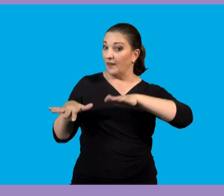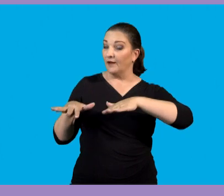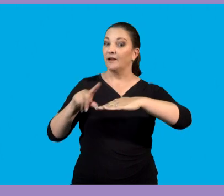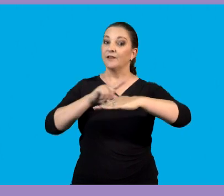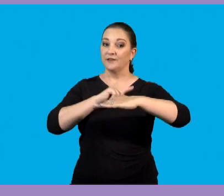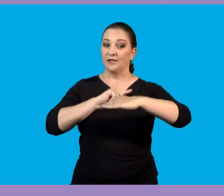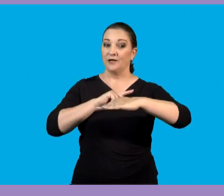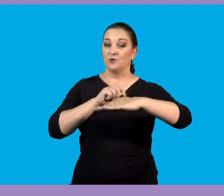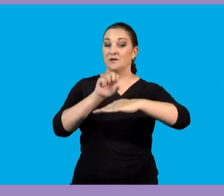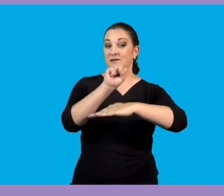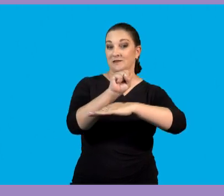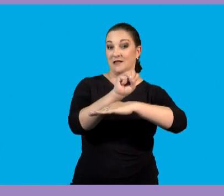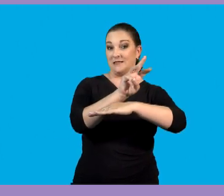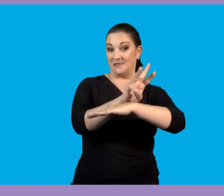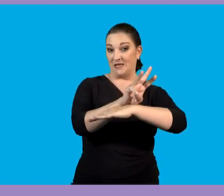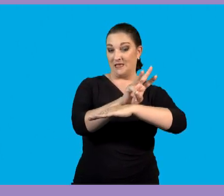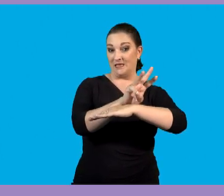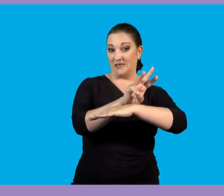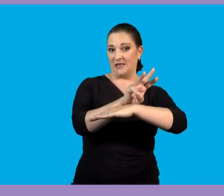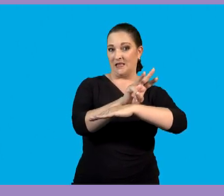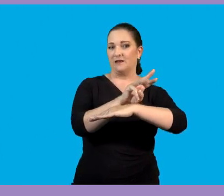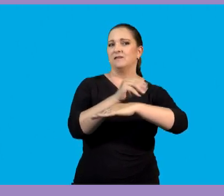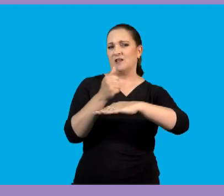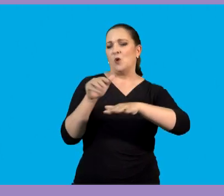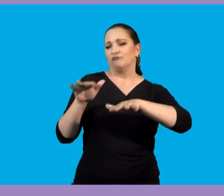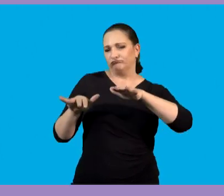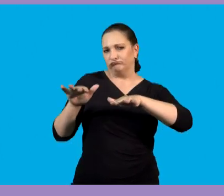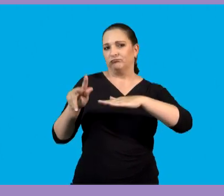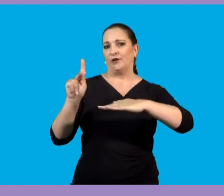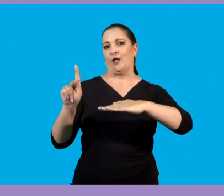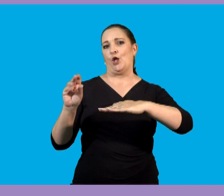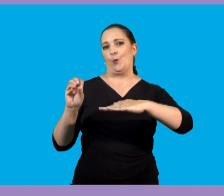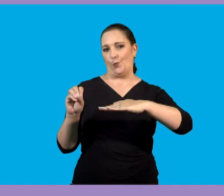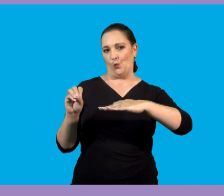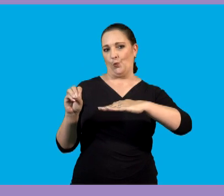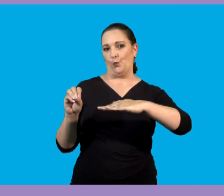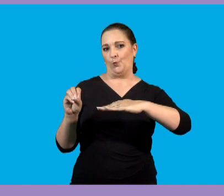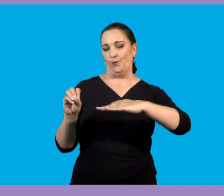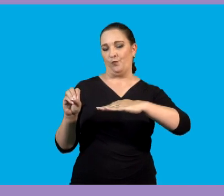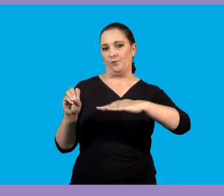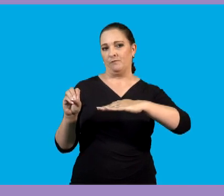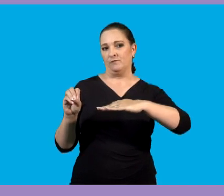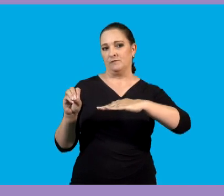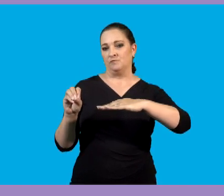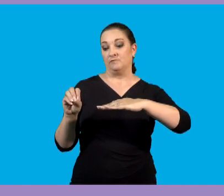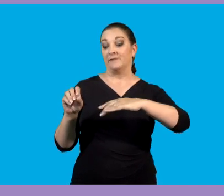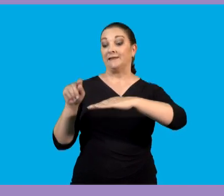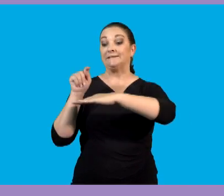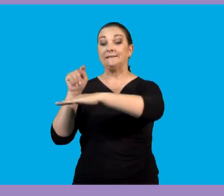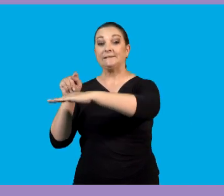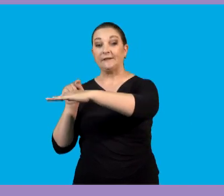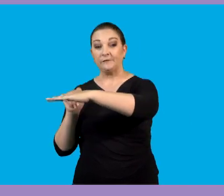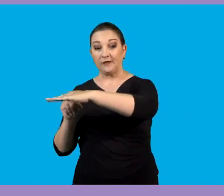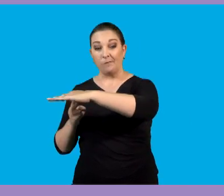that SW corresponds with KO. So this would mean that it would be equals to